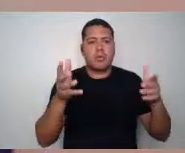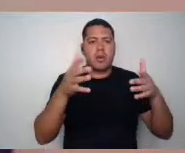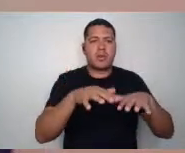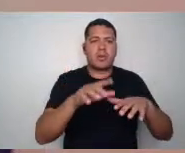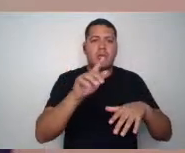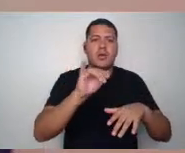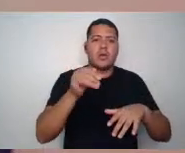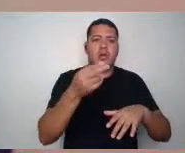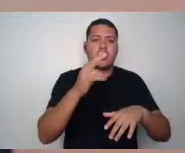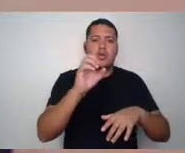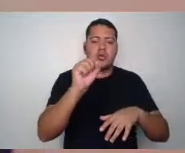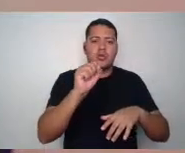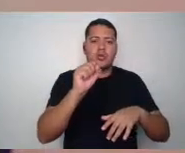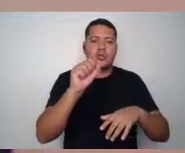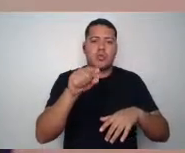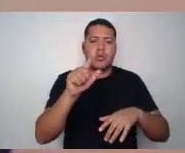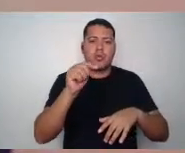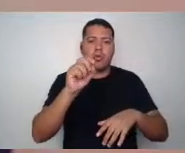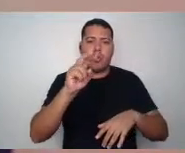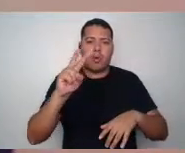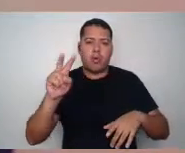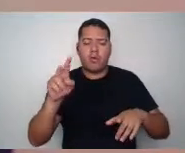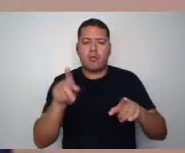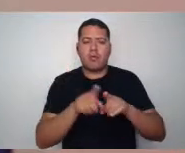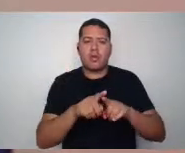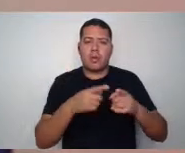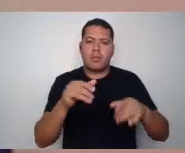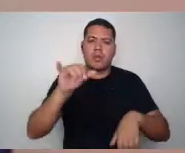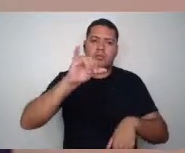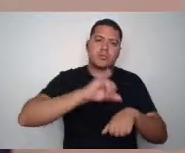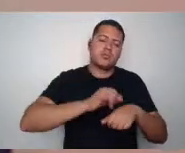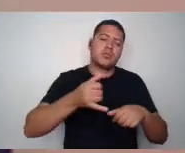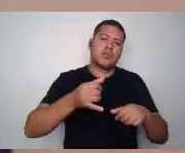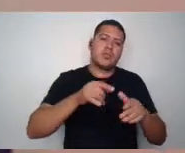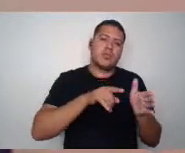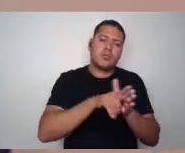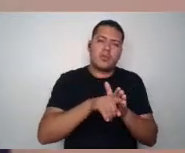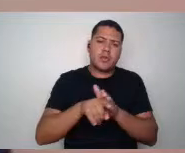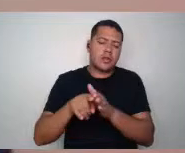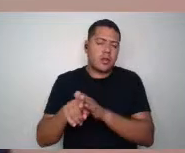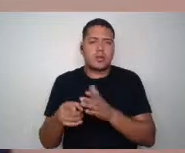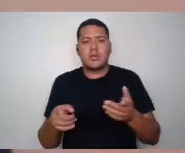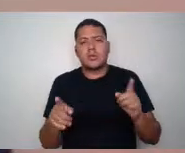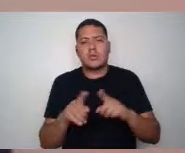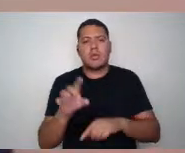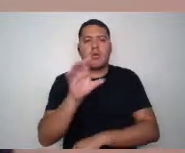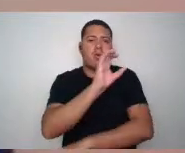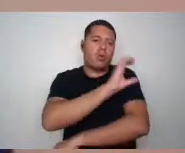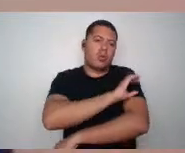JUSGOV, the Center of Research of Government.